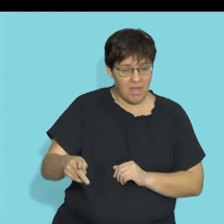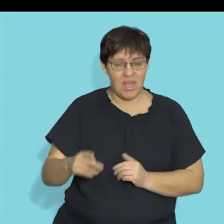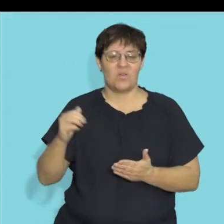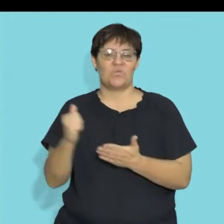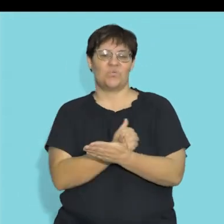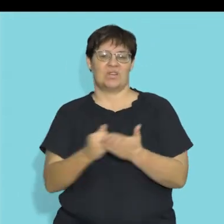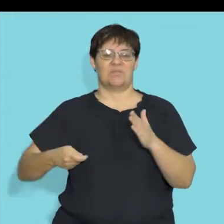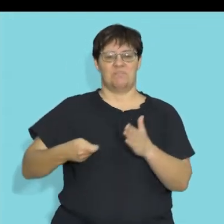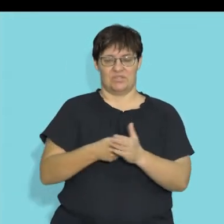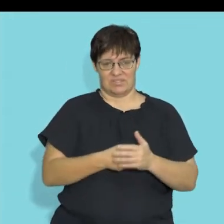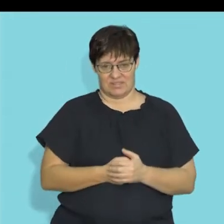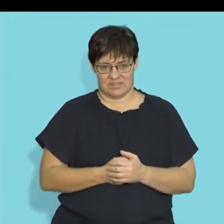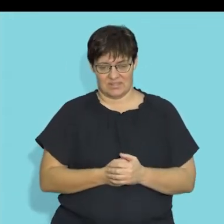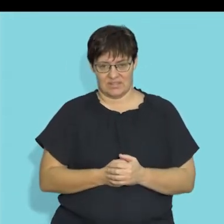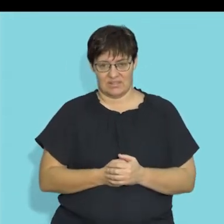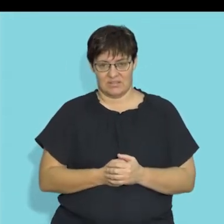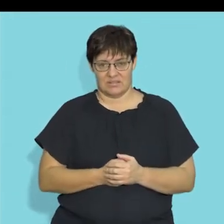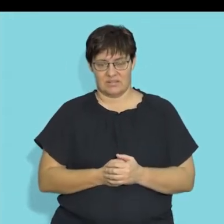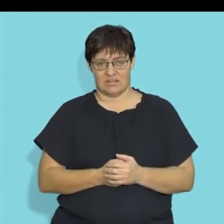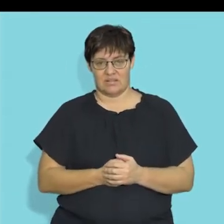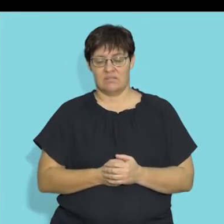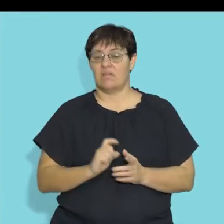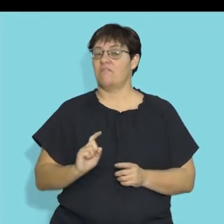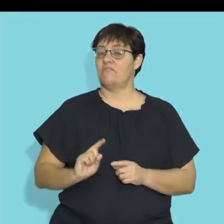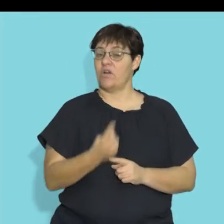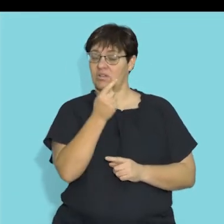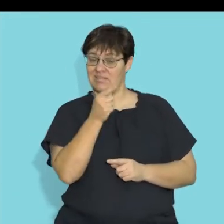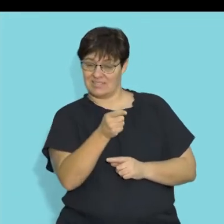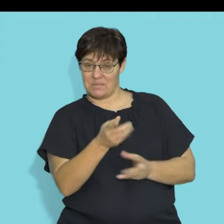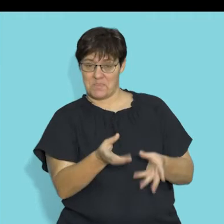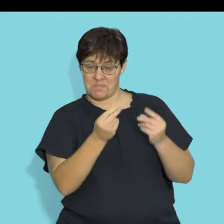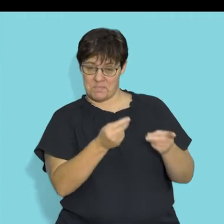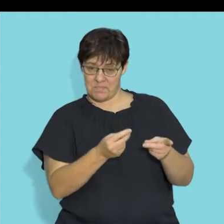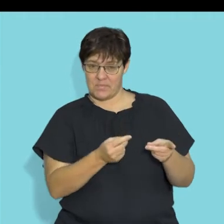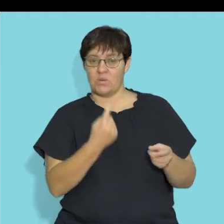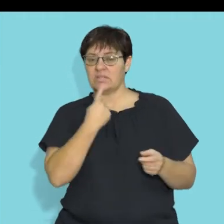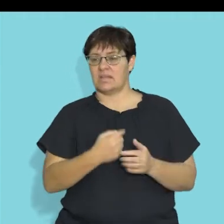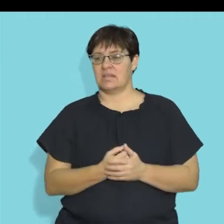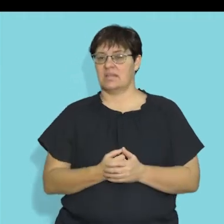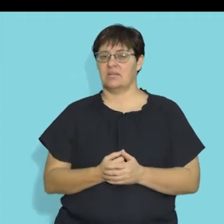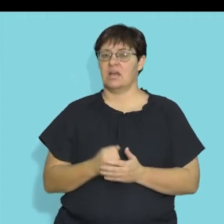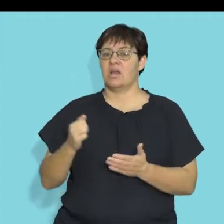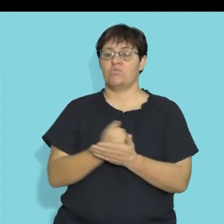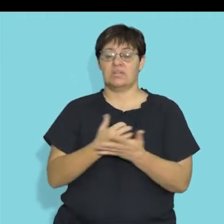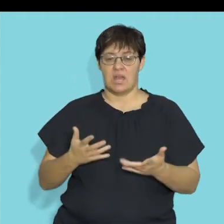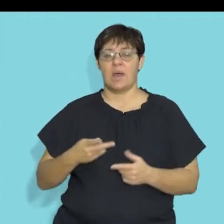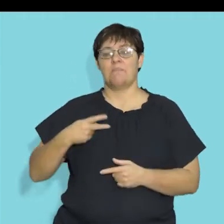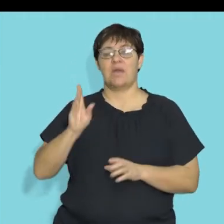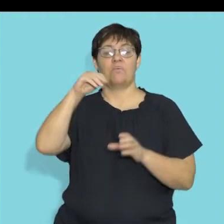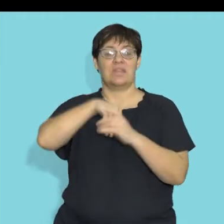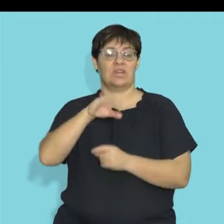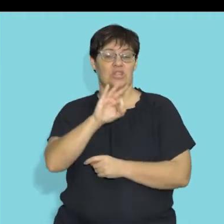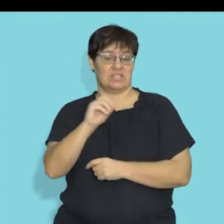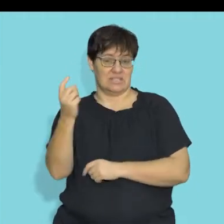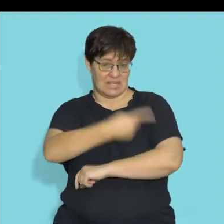is a credit purchases, right? So if we take the first figure here and we say our creditors are paid